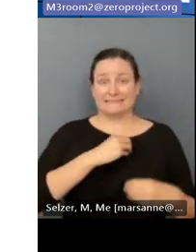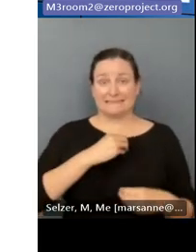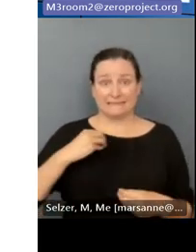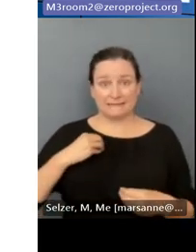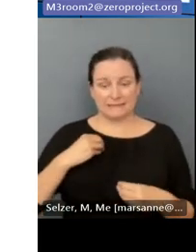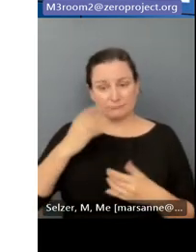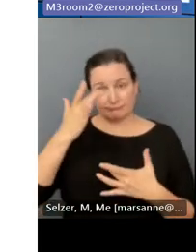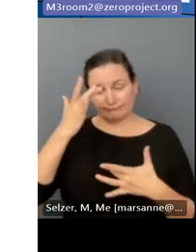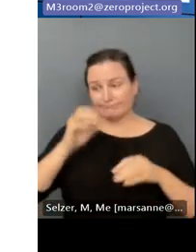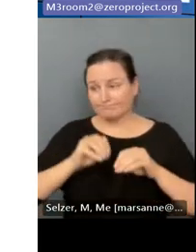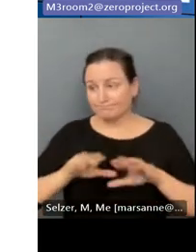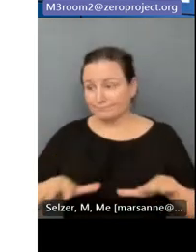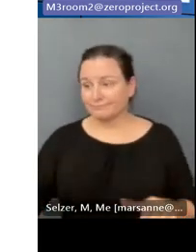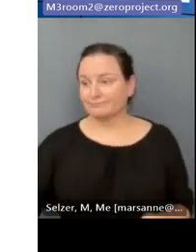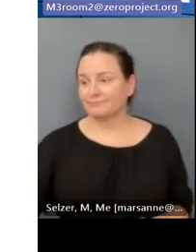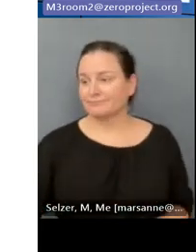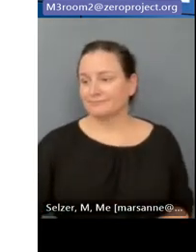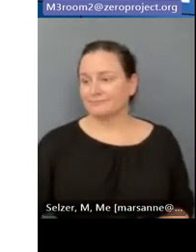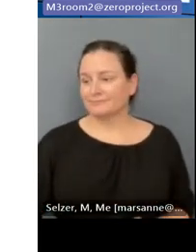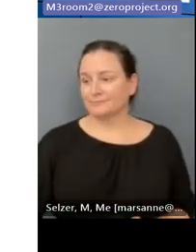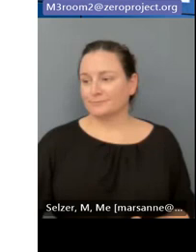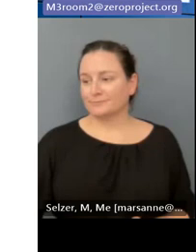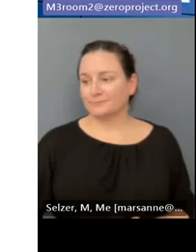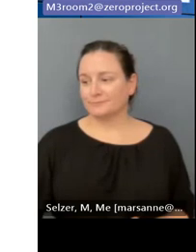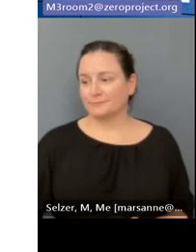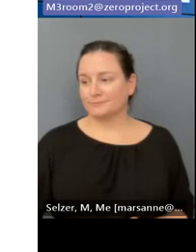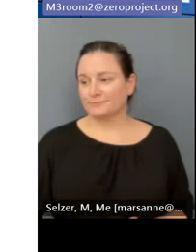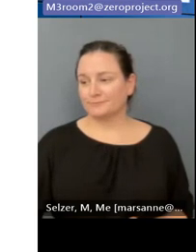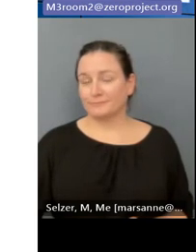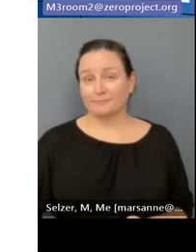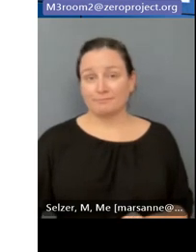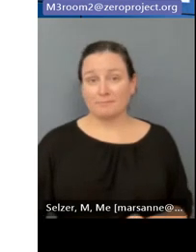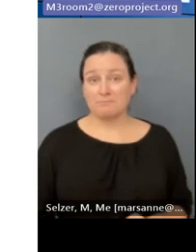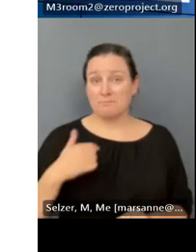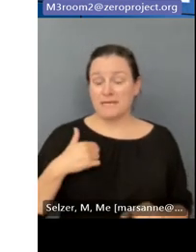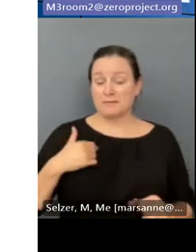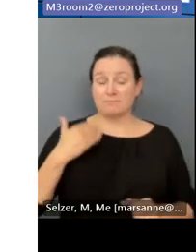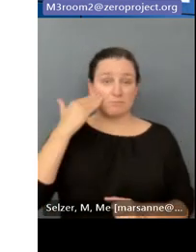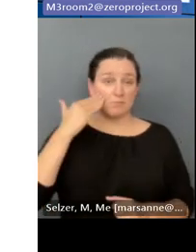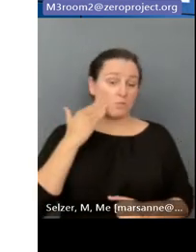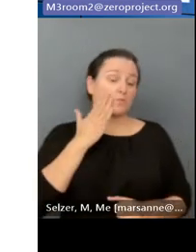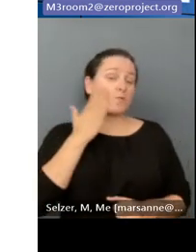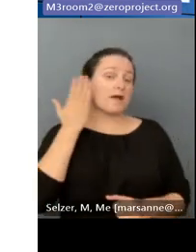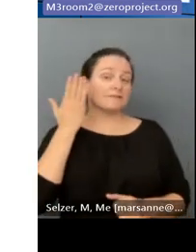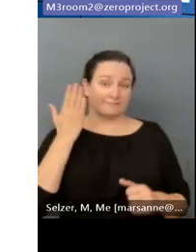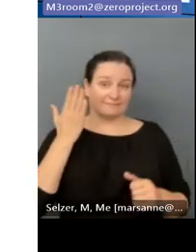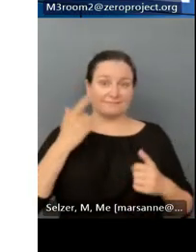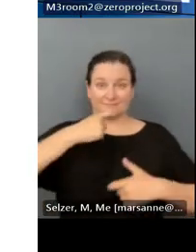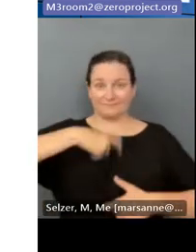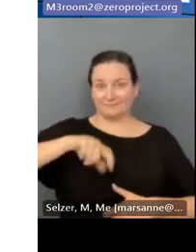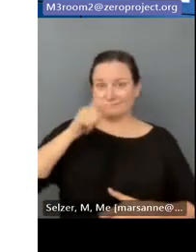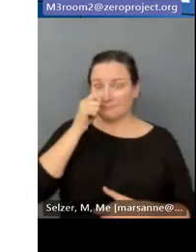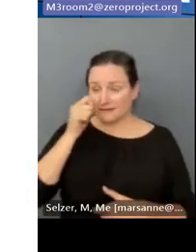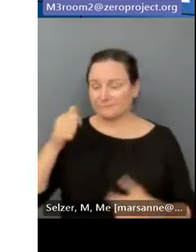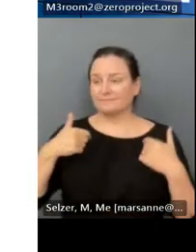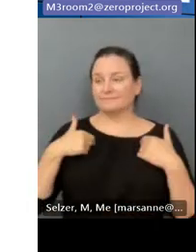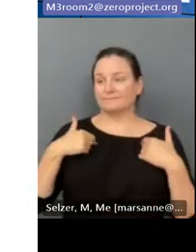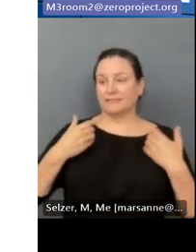sure. I am a white man. I'm in blue jacket too. I wear glass.